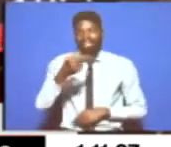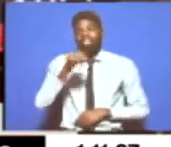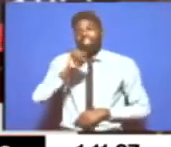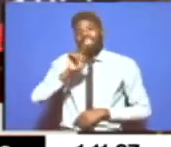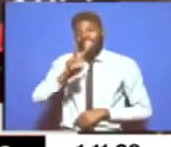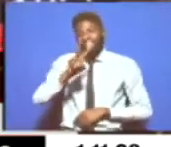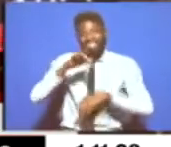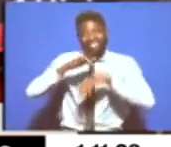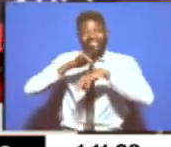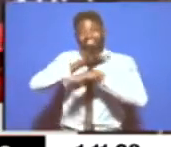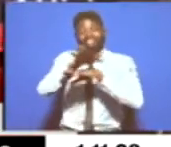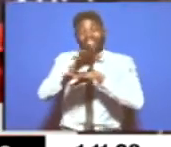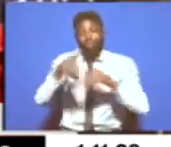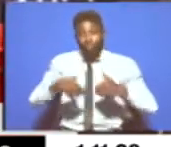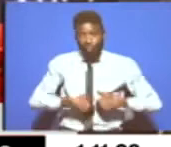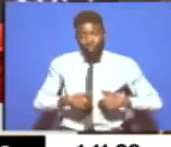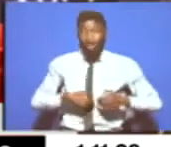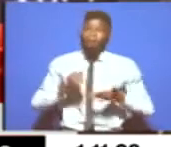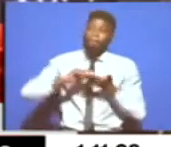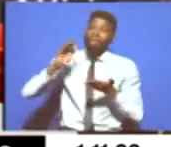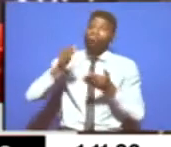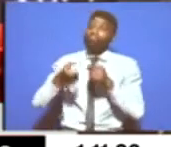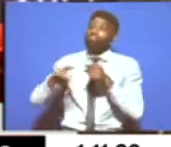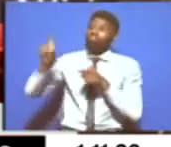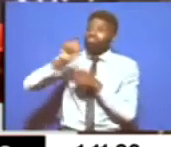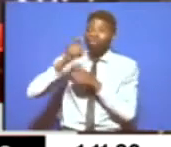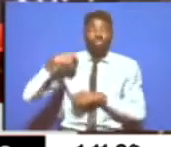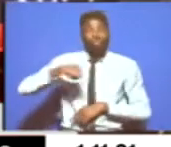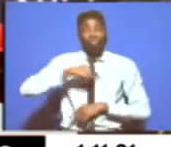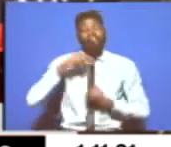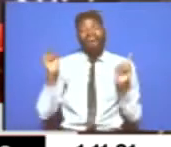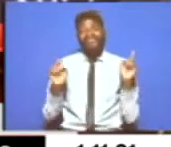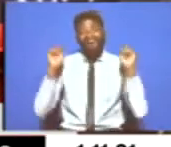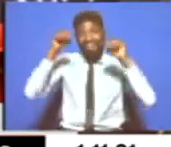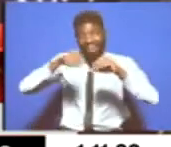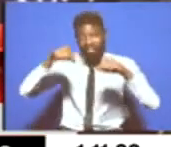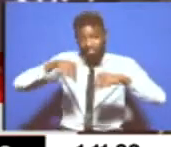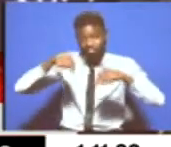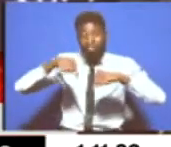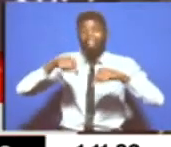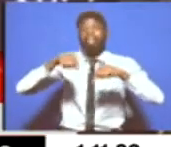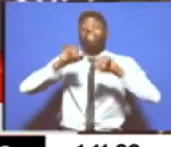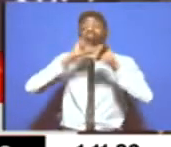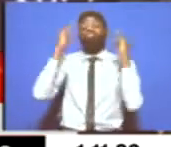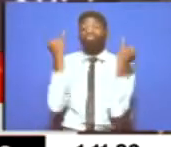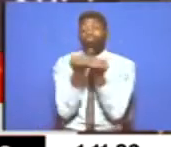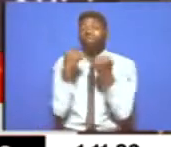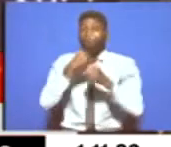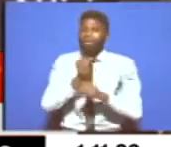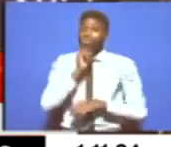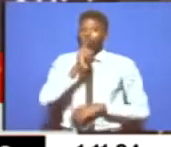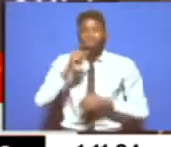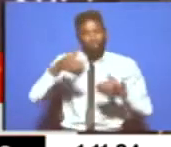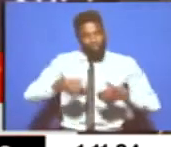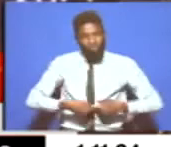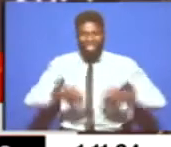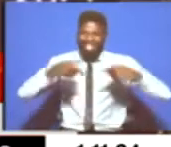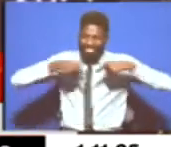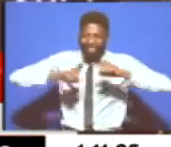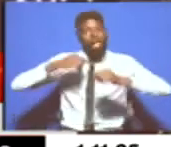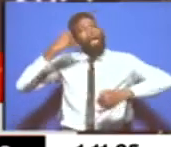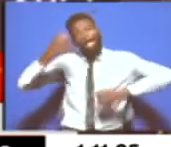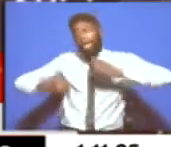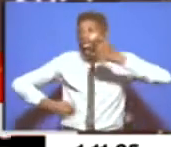and the reason why we are here in this institution to make sure the youth, as much as they are having fun, it's about